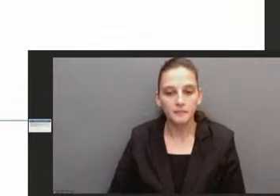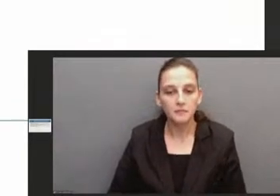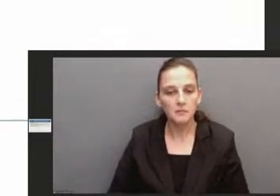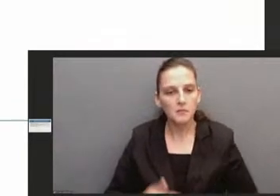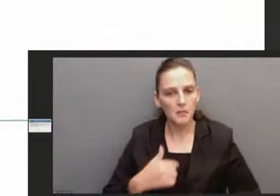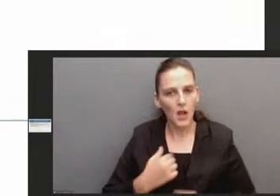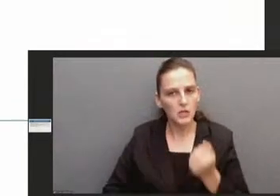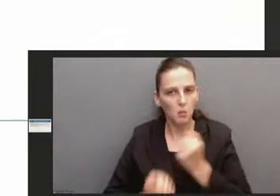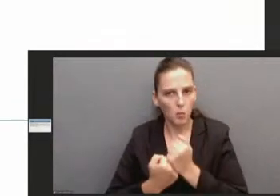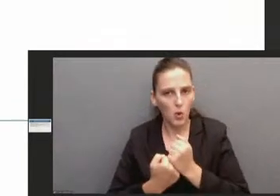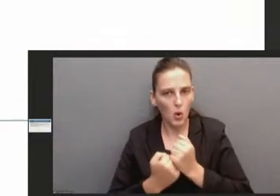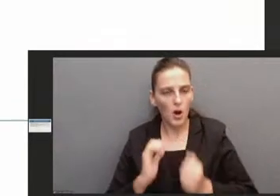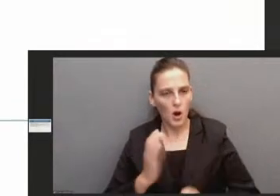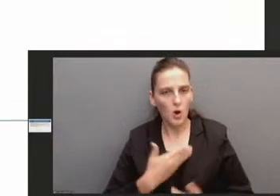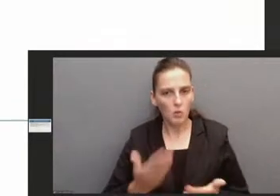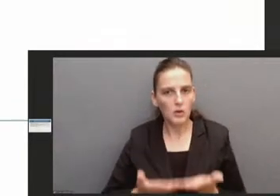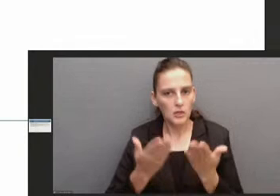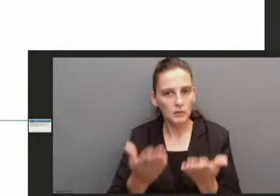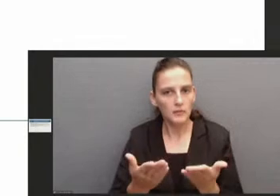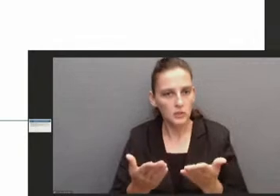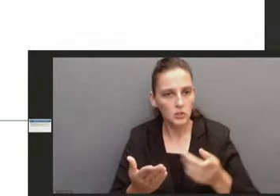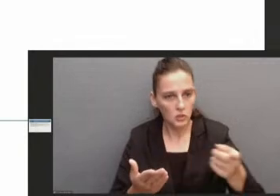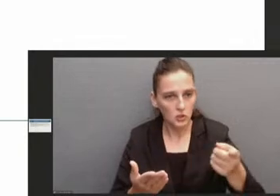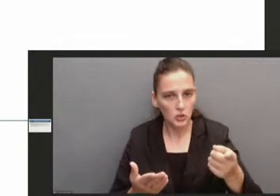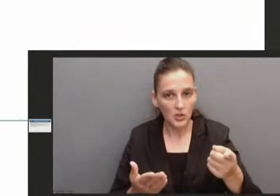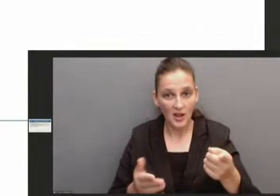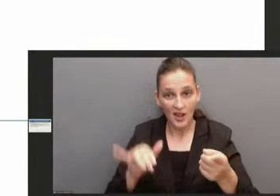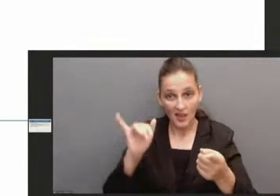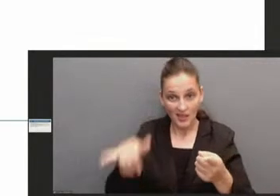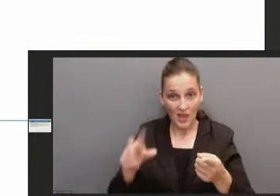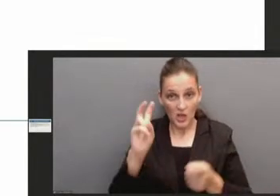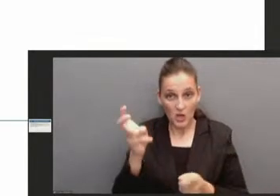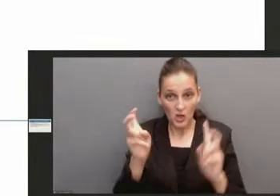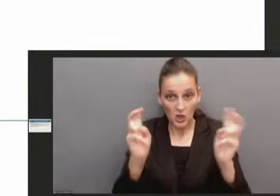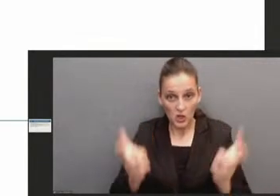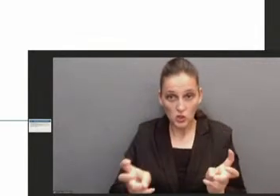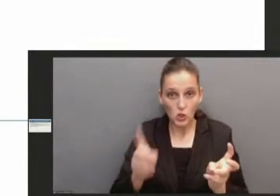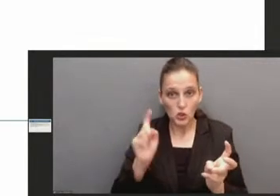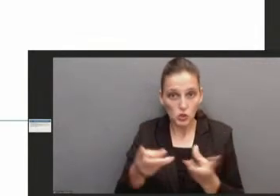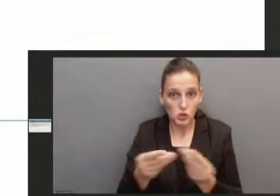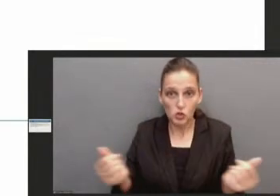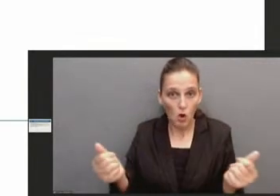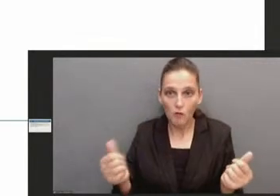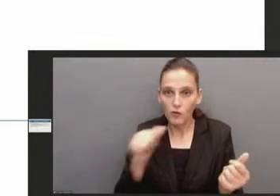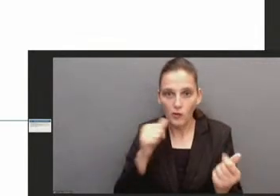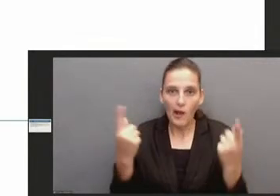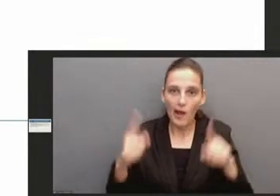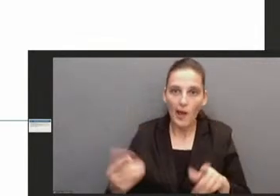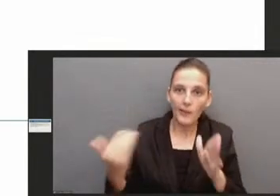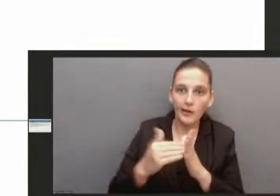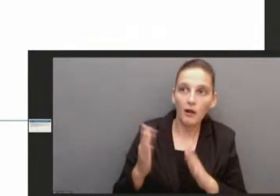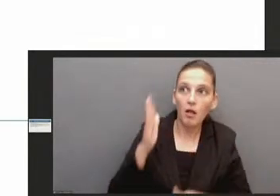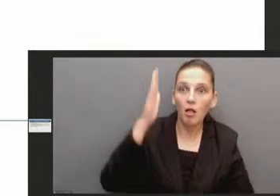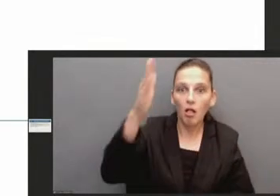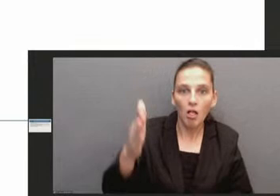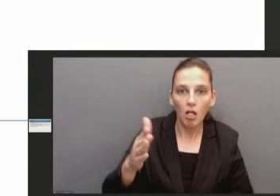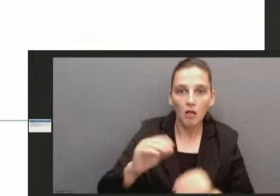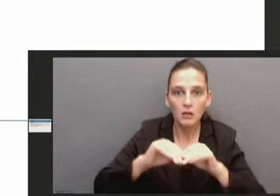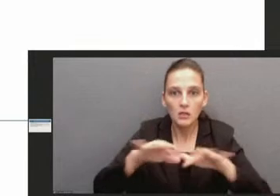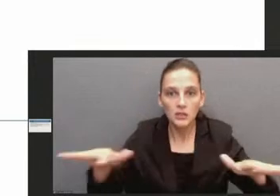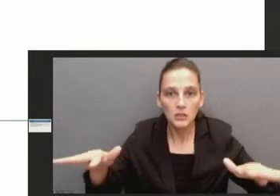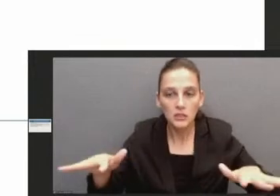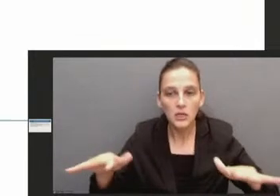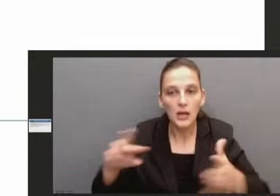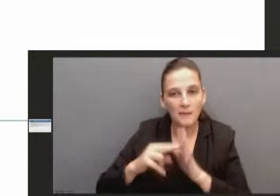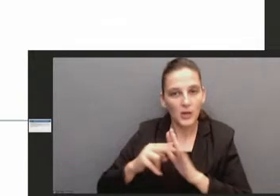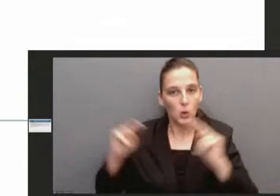our recommendation where we aim to solve this issue in the case of future pandemics, that an independent authority set forth